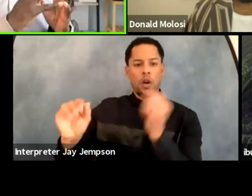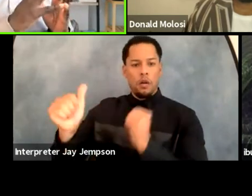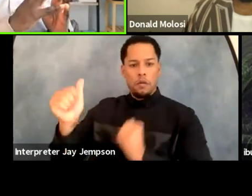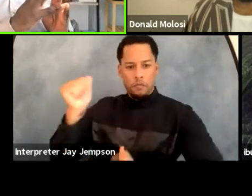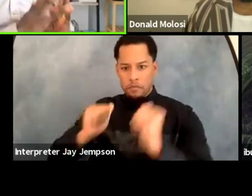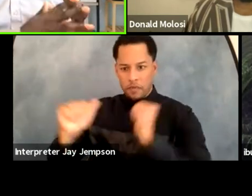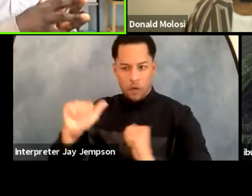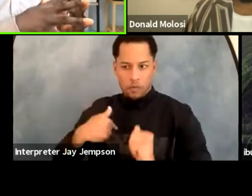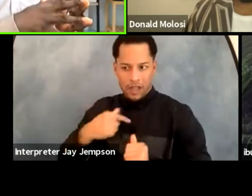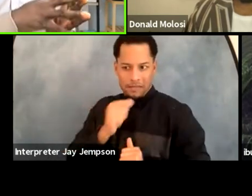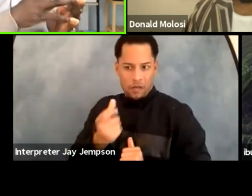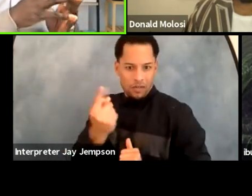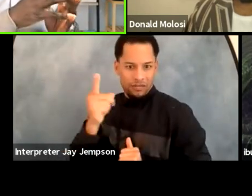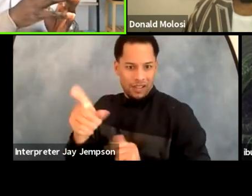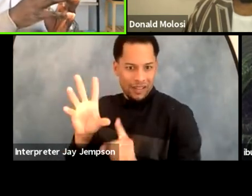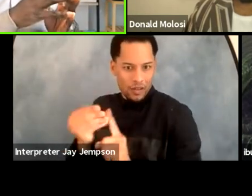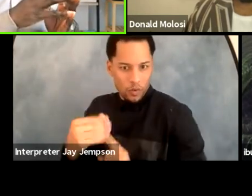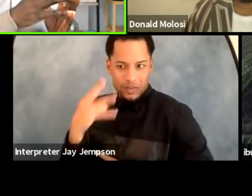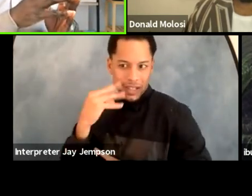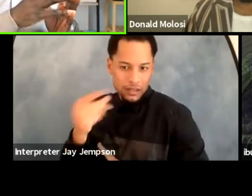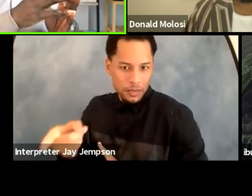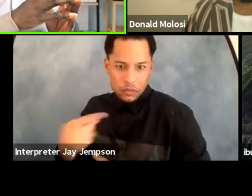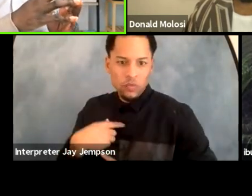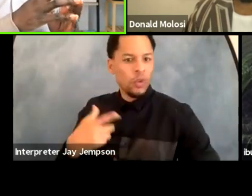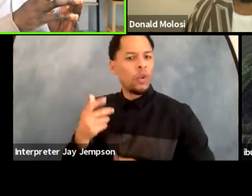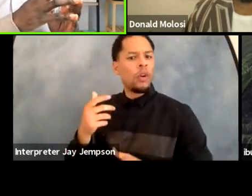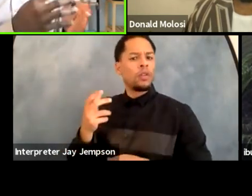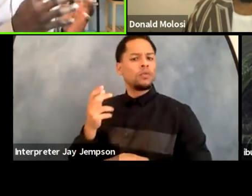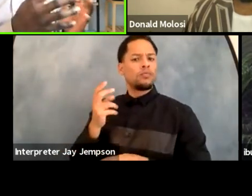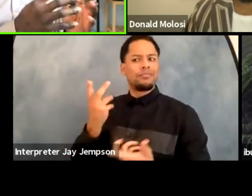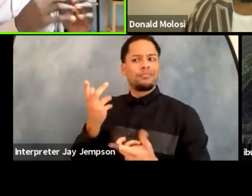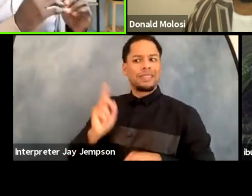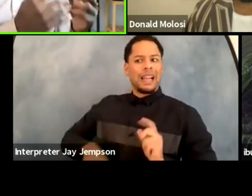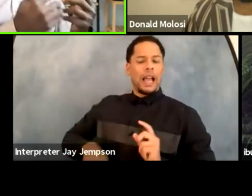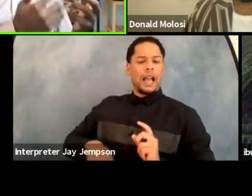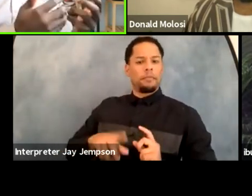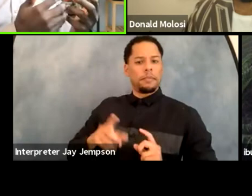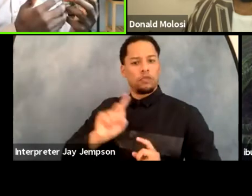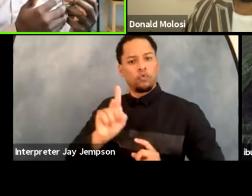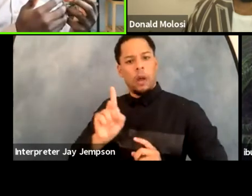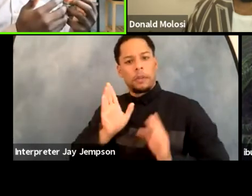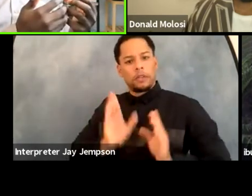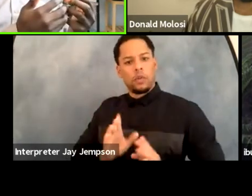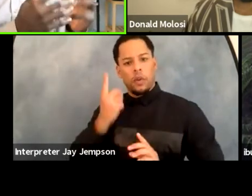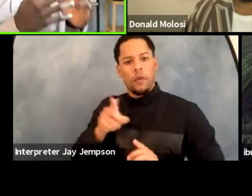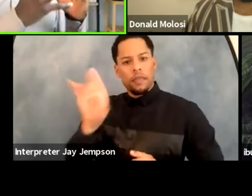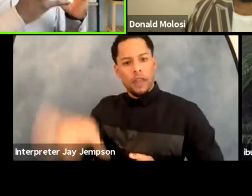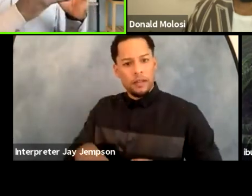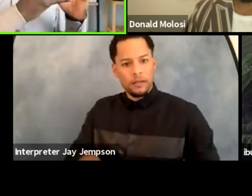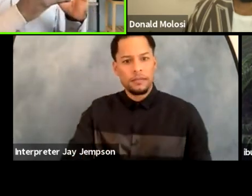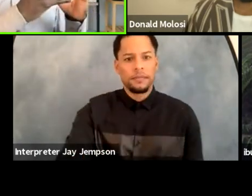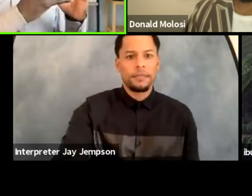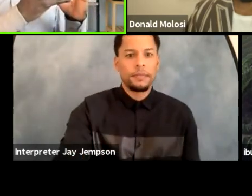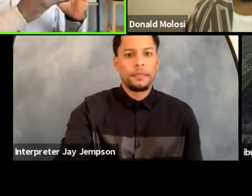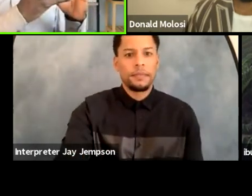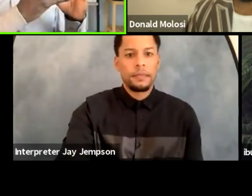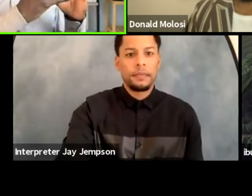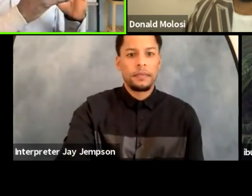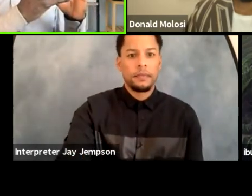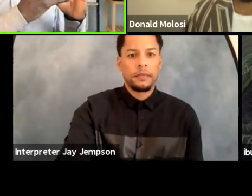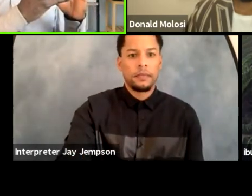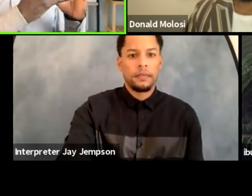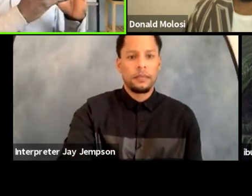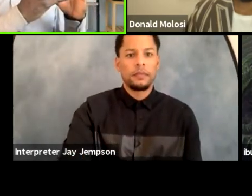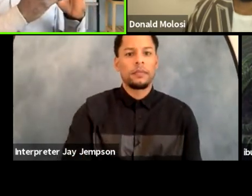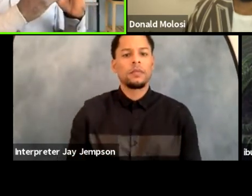have to be careful. And also for you and Donat, you also touched on the idea of the idea